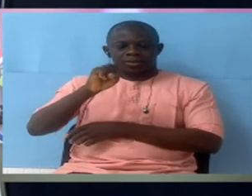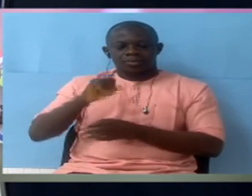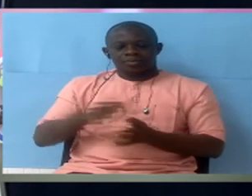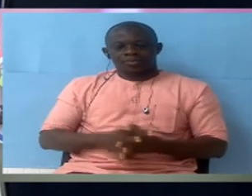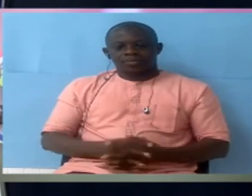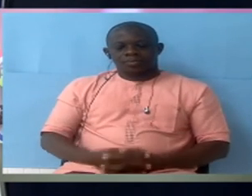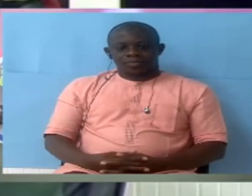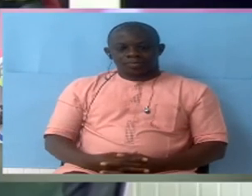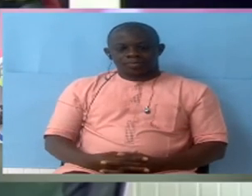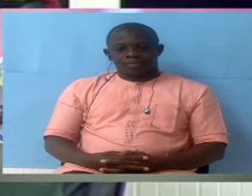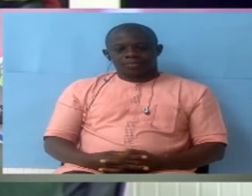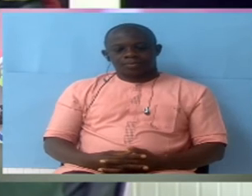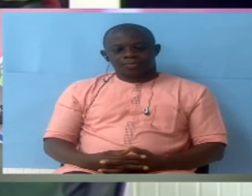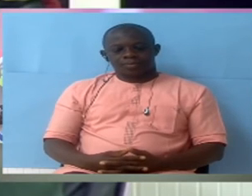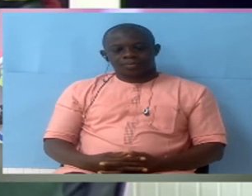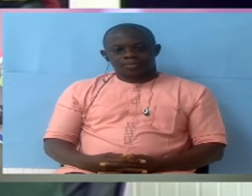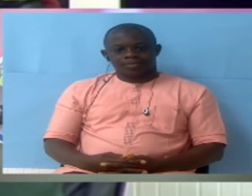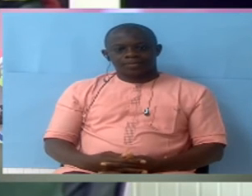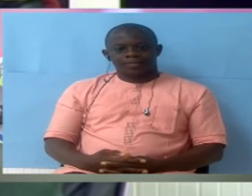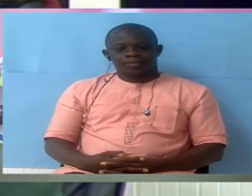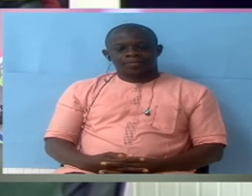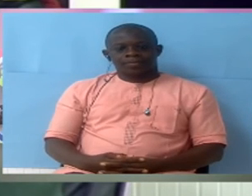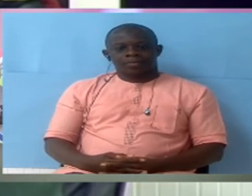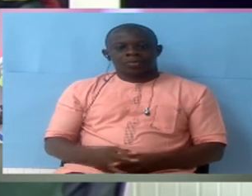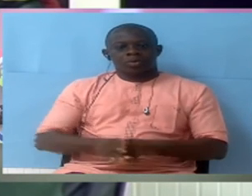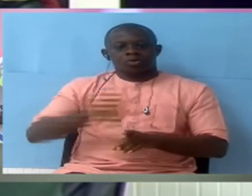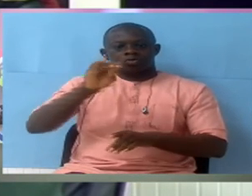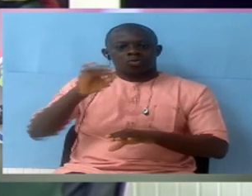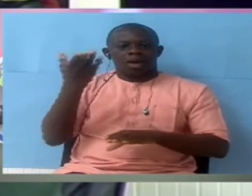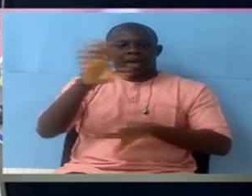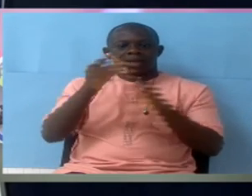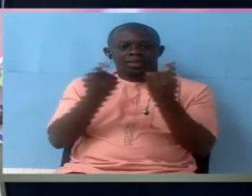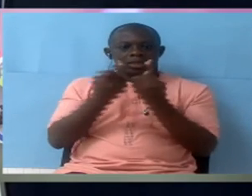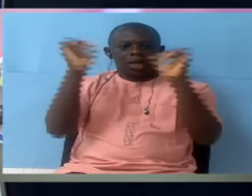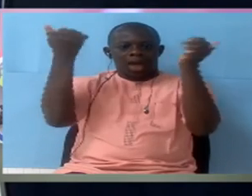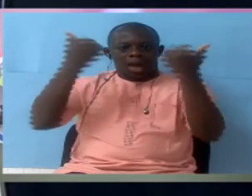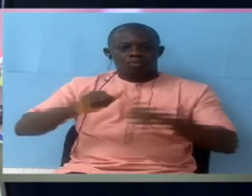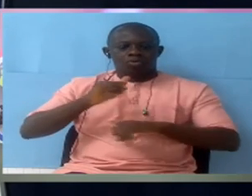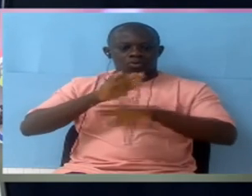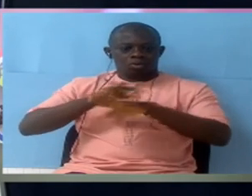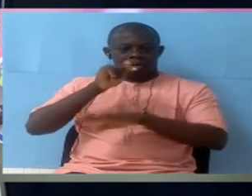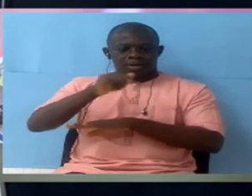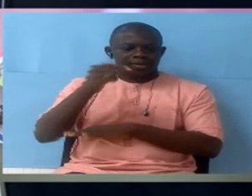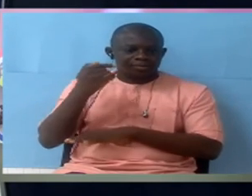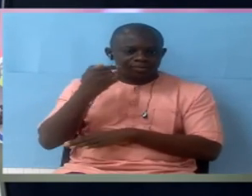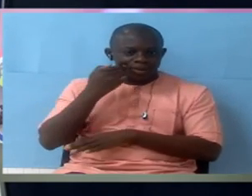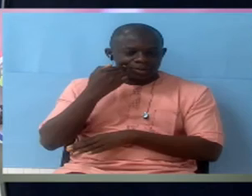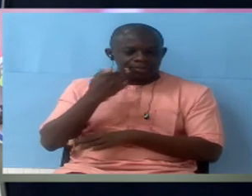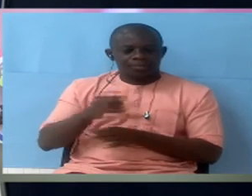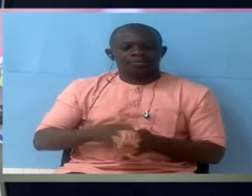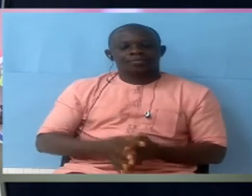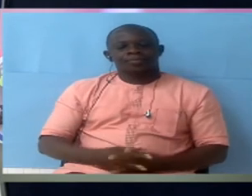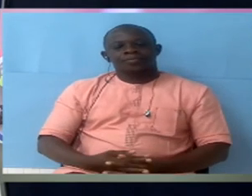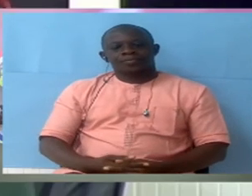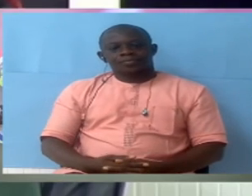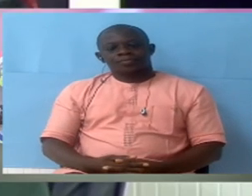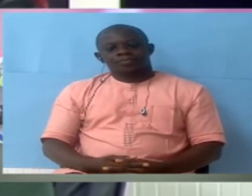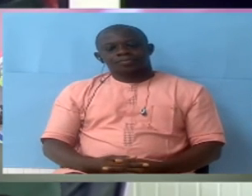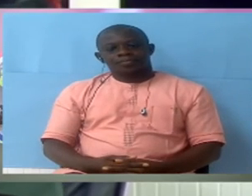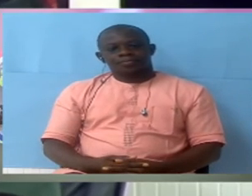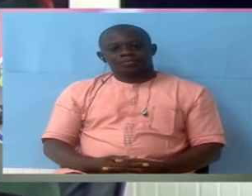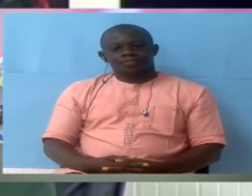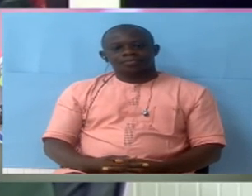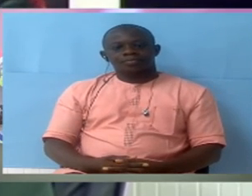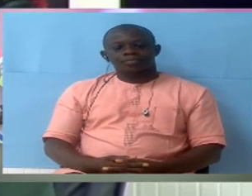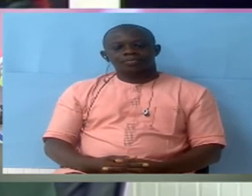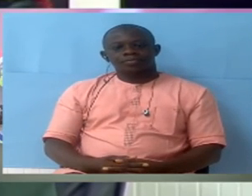xolante bobu sa digante ak Deputy CDS. Did anything else happen that particular day? Ndax amna leneen li xew ci bes bobu.